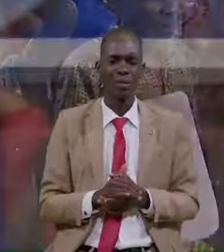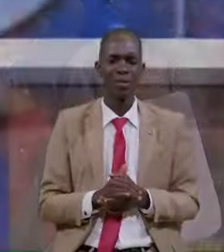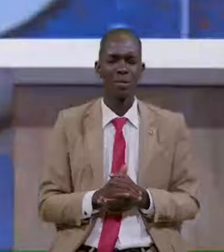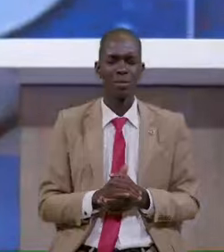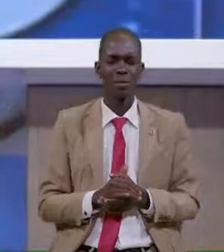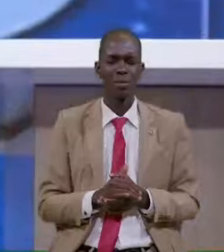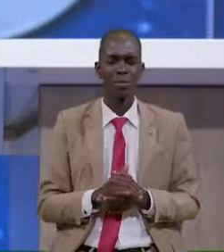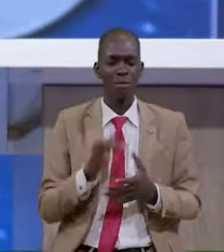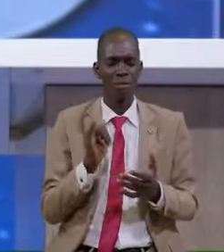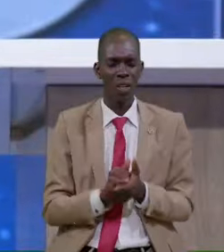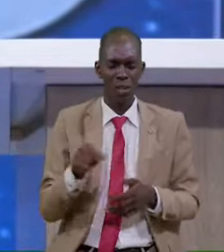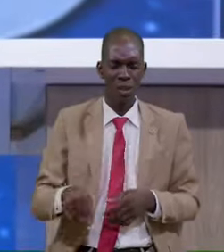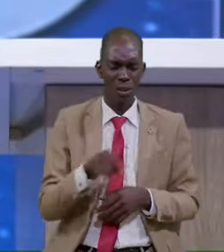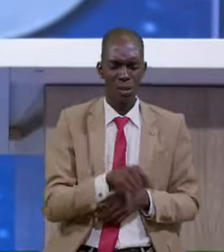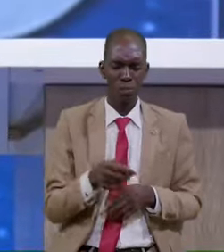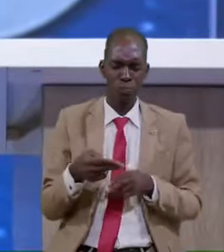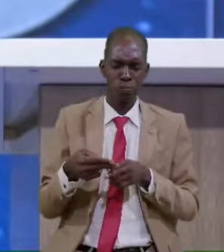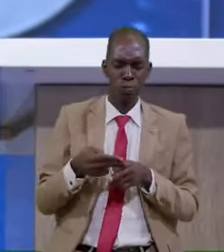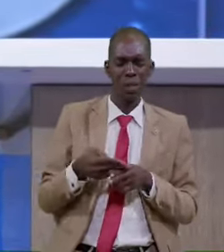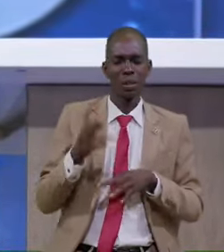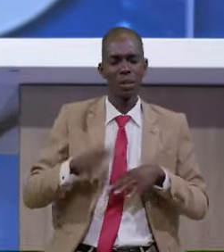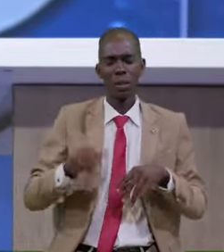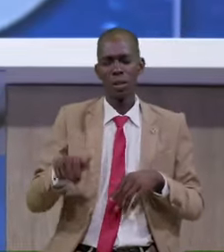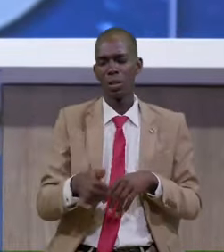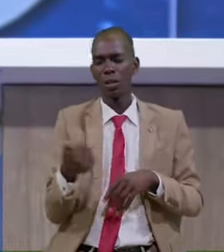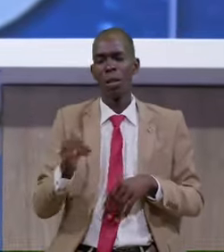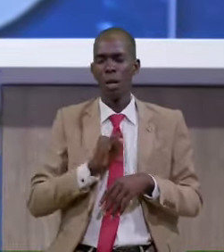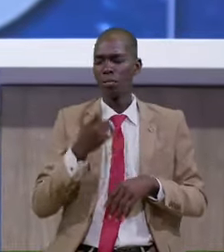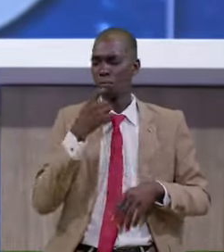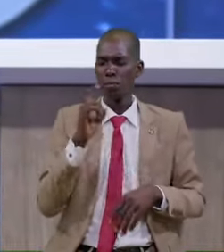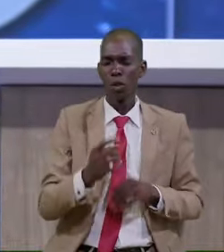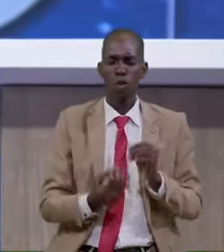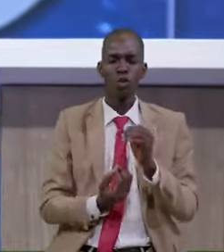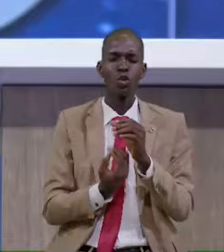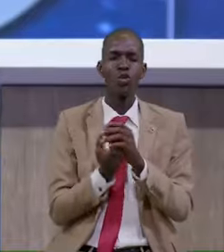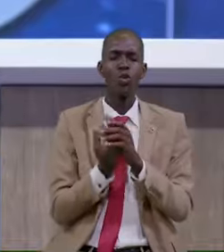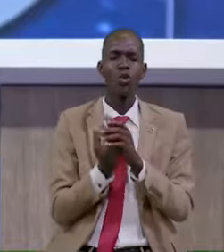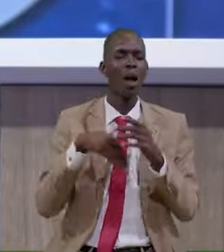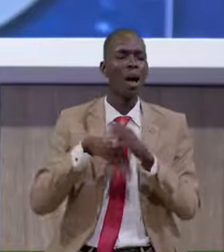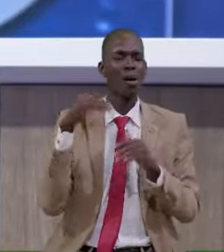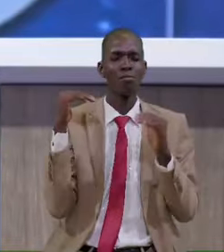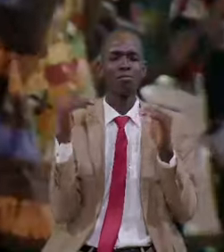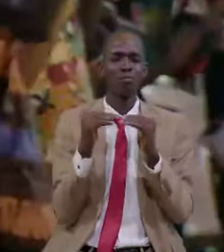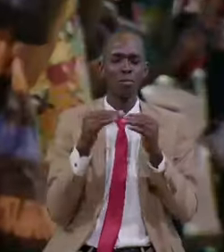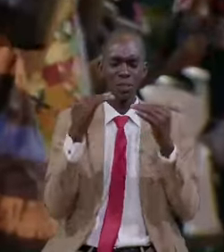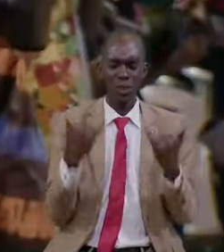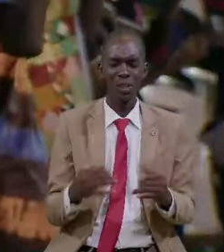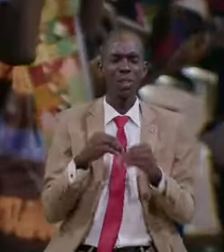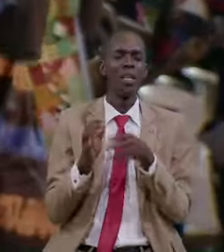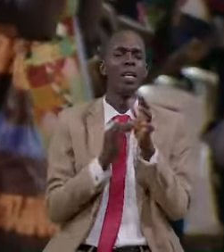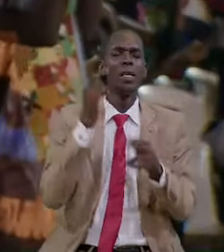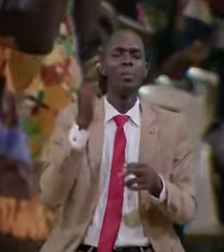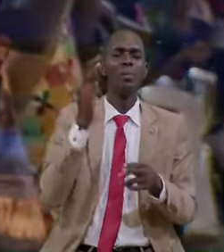That leg shorter than the other, I command you, grow out right now in Jesus'